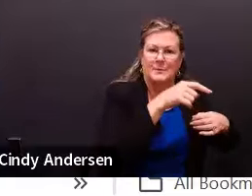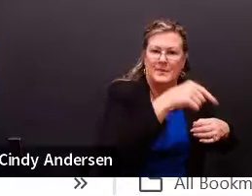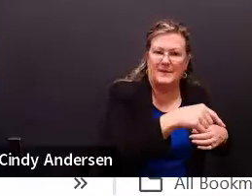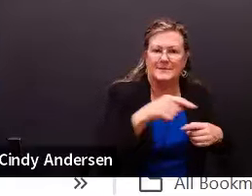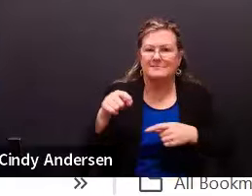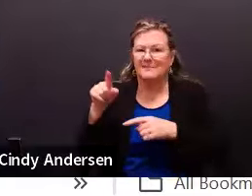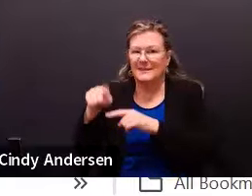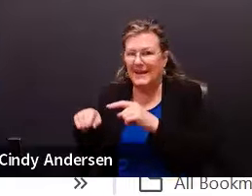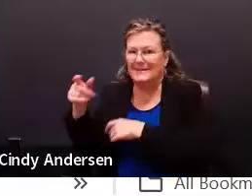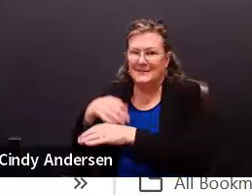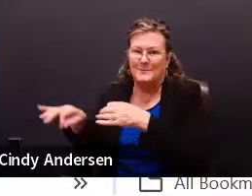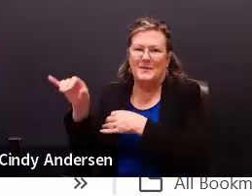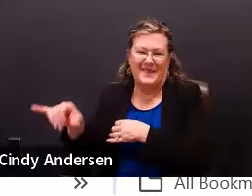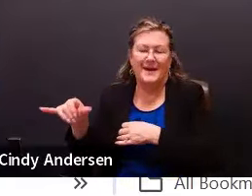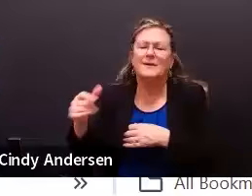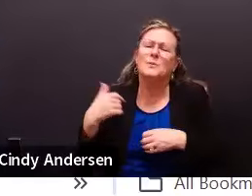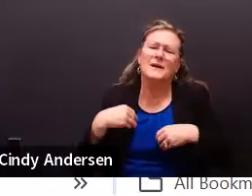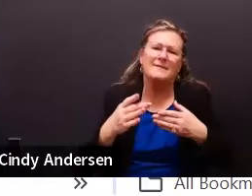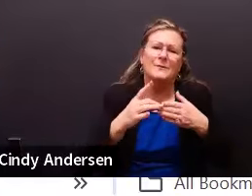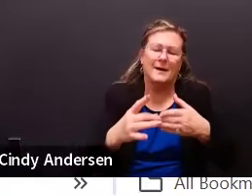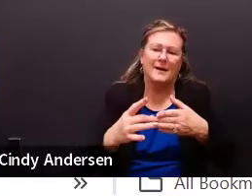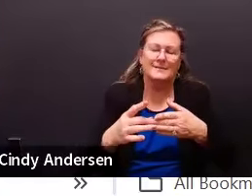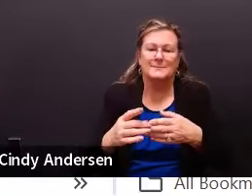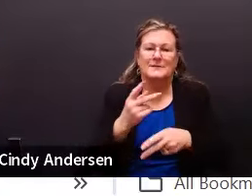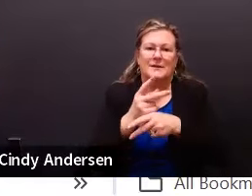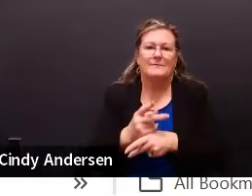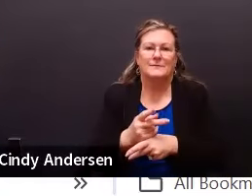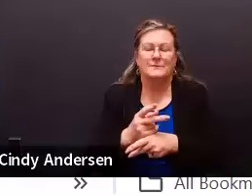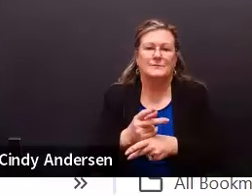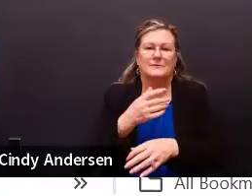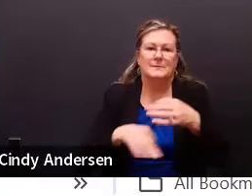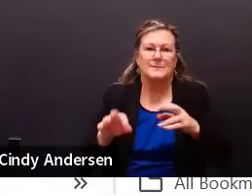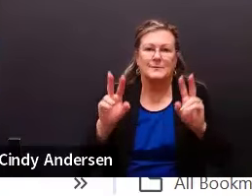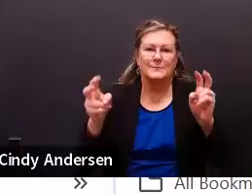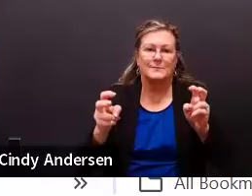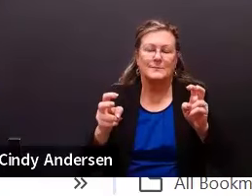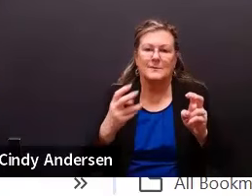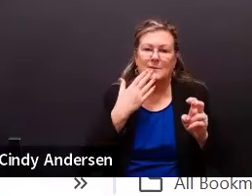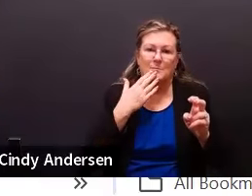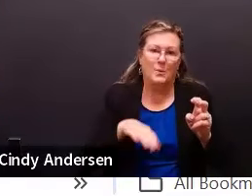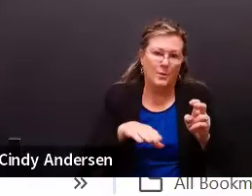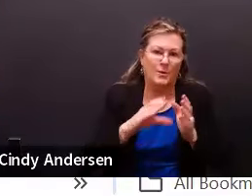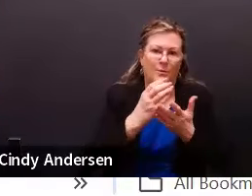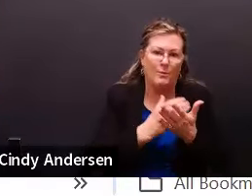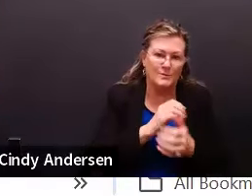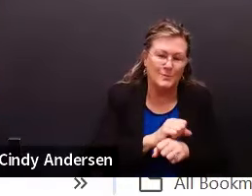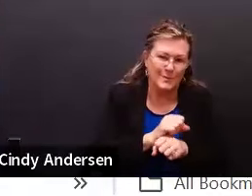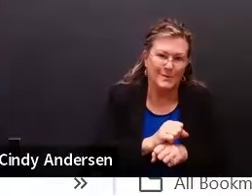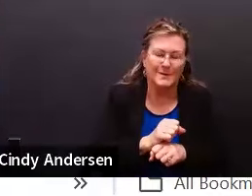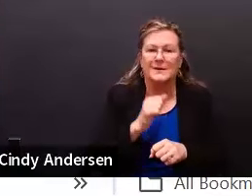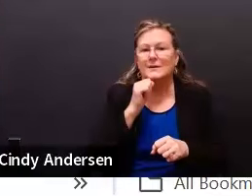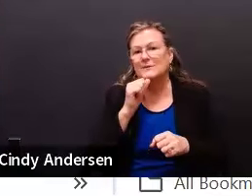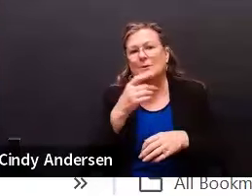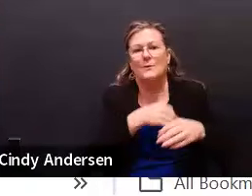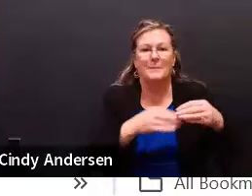guidance saying like, be careful to substitute core coursework, for example. So we don't want to like substitute, you know, a math class